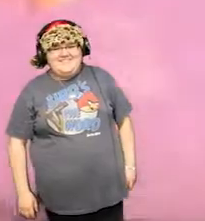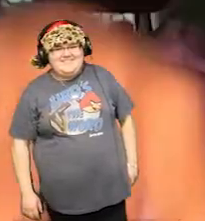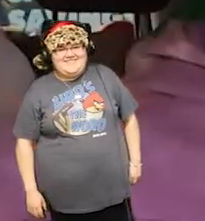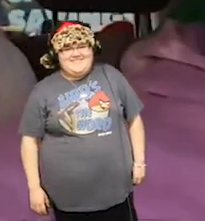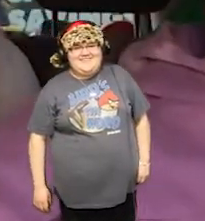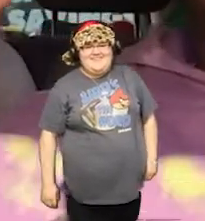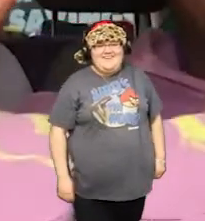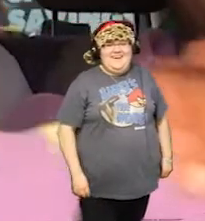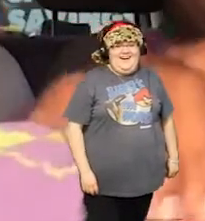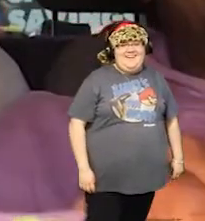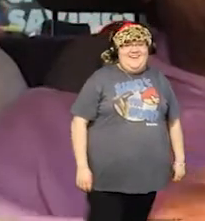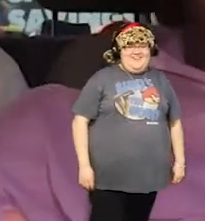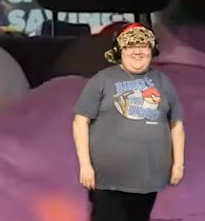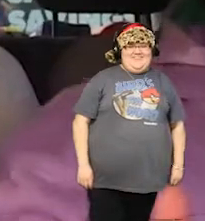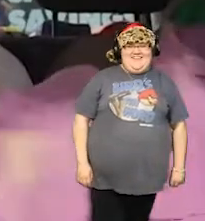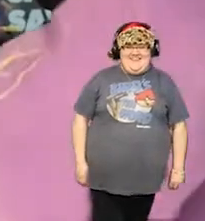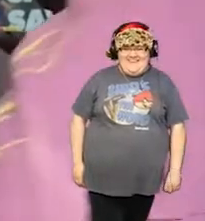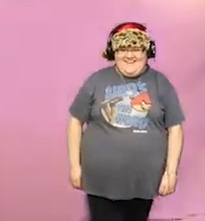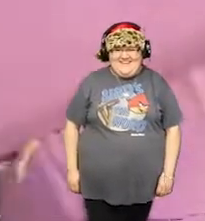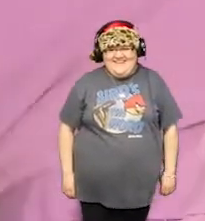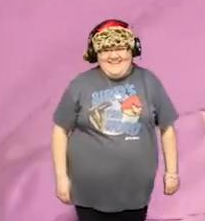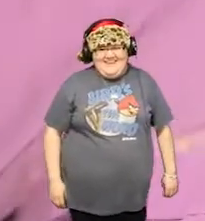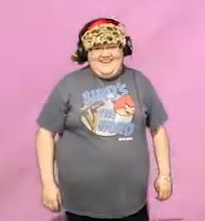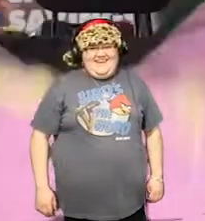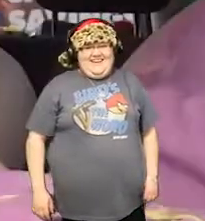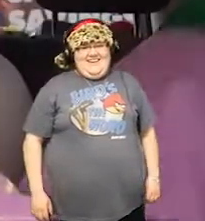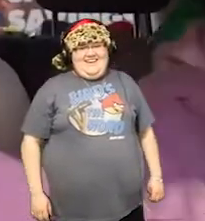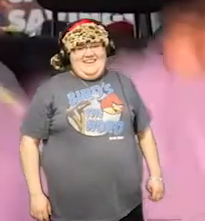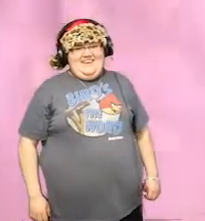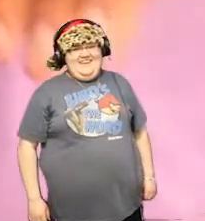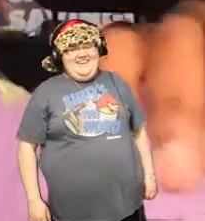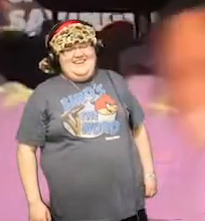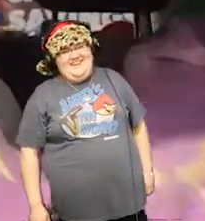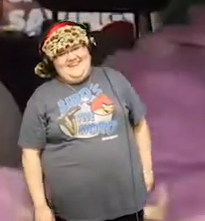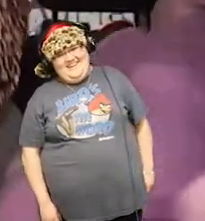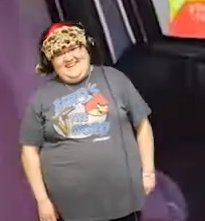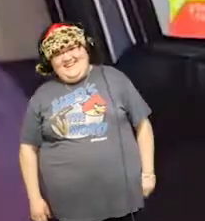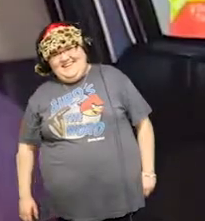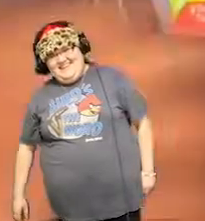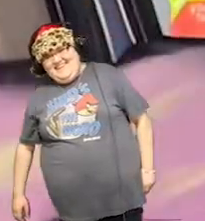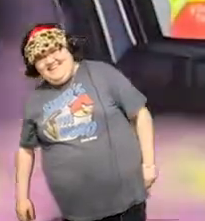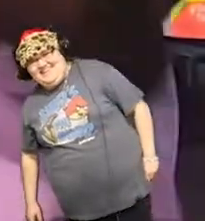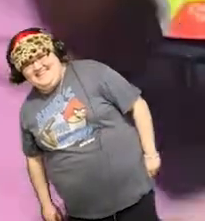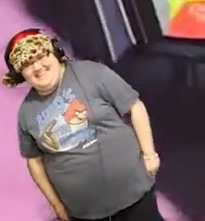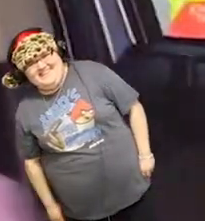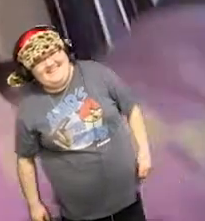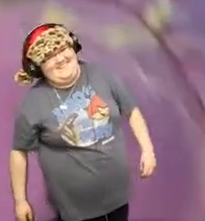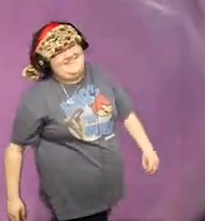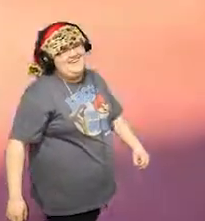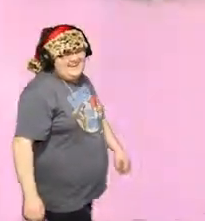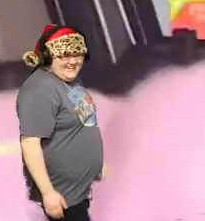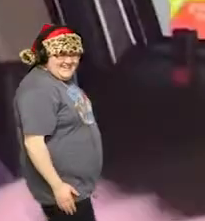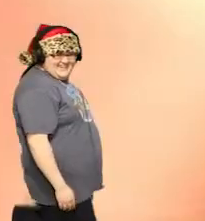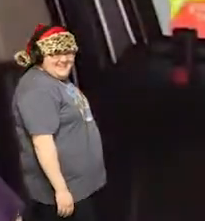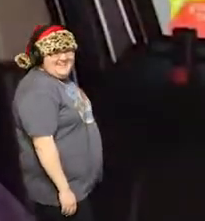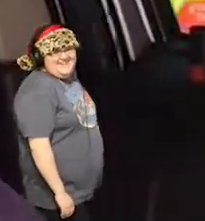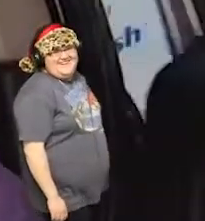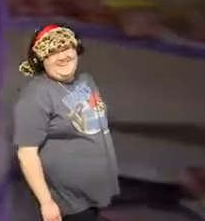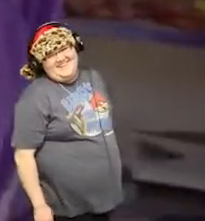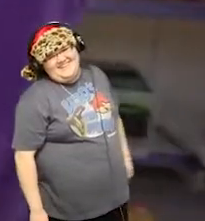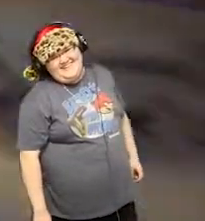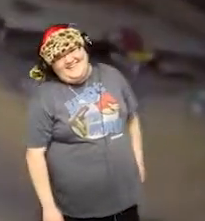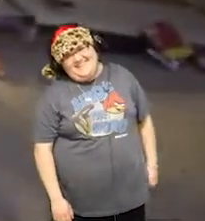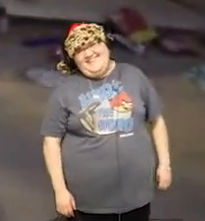I bent that shelf, yeah? And the goalball went bang and flew into there. I need to get out! I need to get